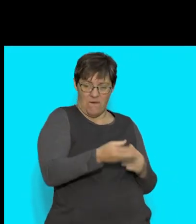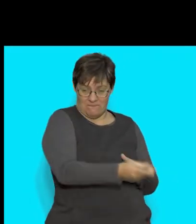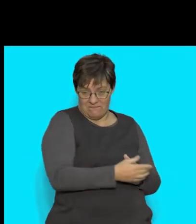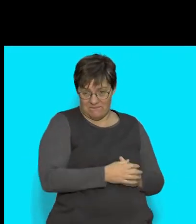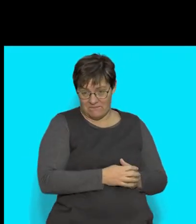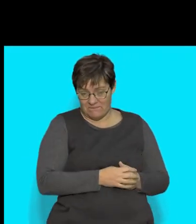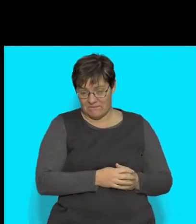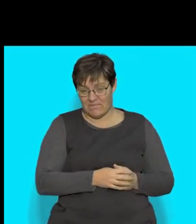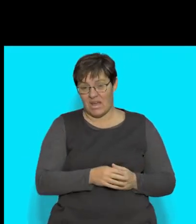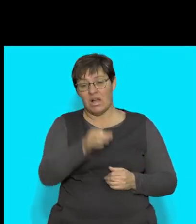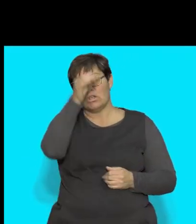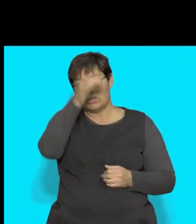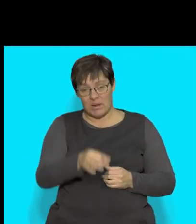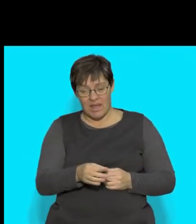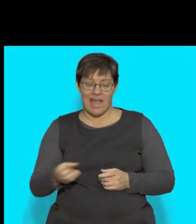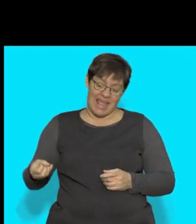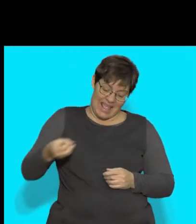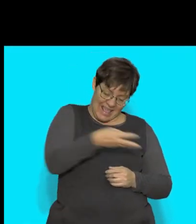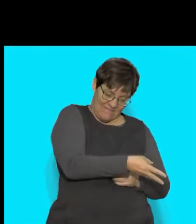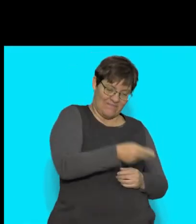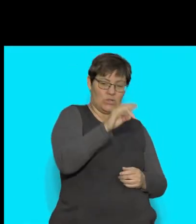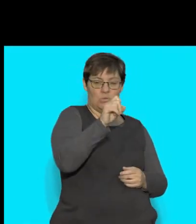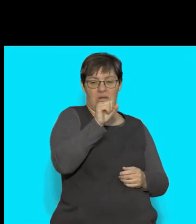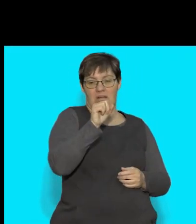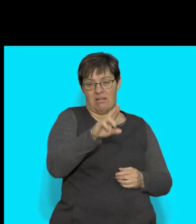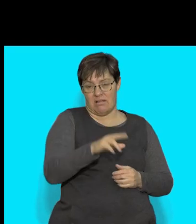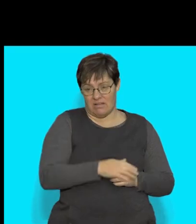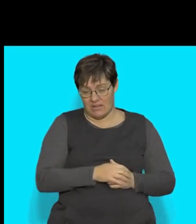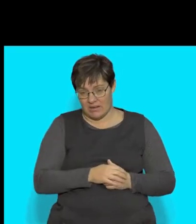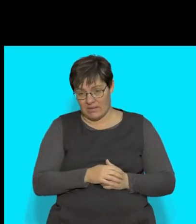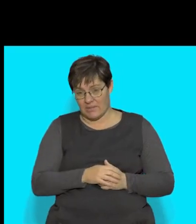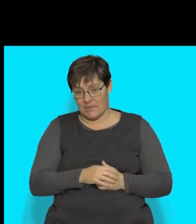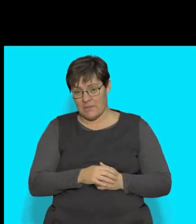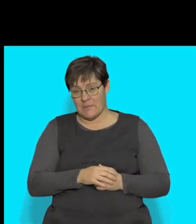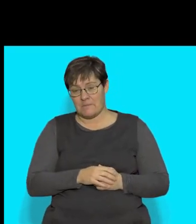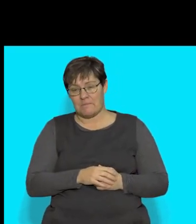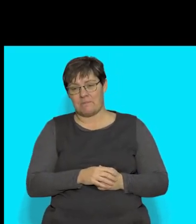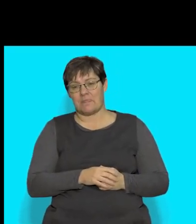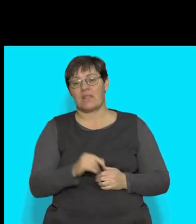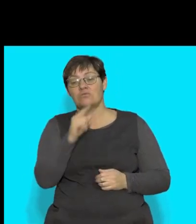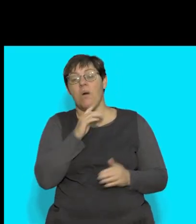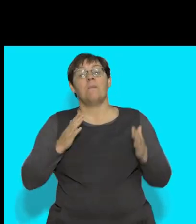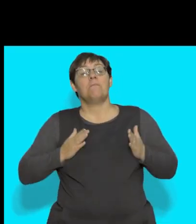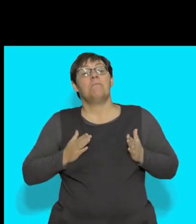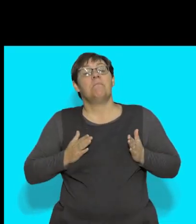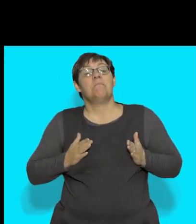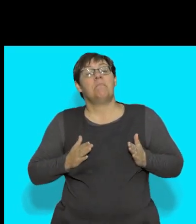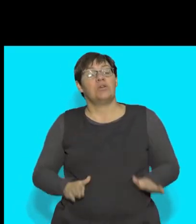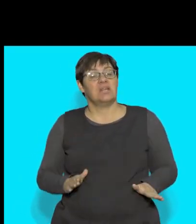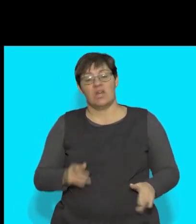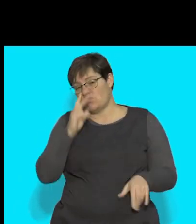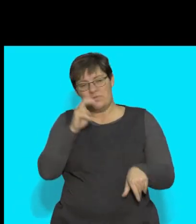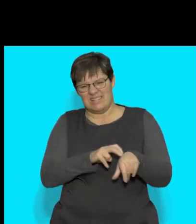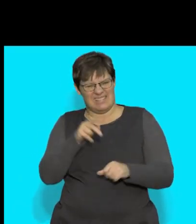And tubular means getting rid of into the tubules. So all of these things, all right, my body now no